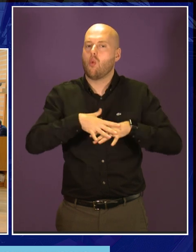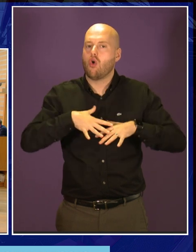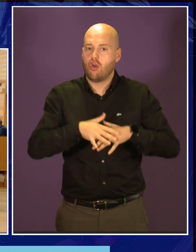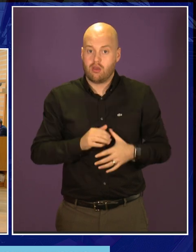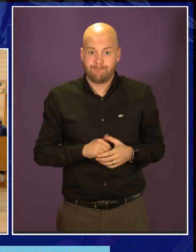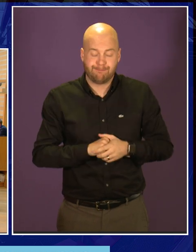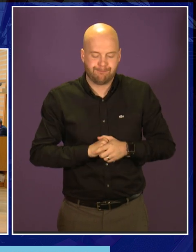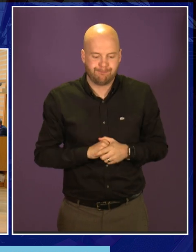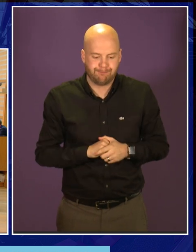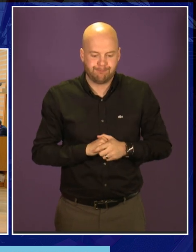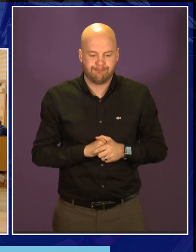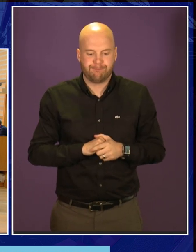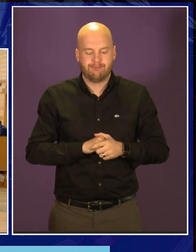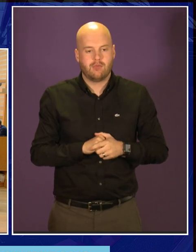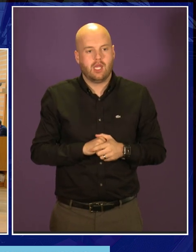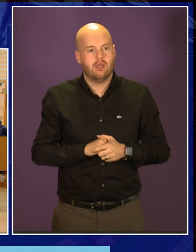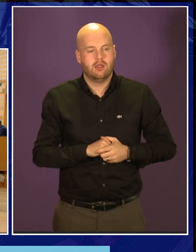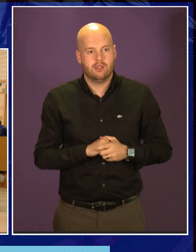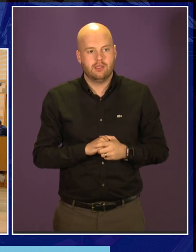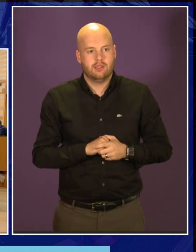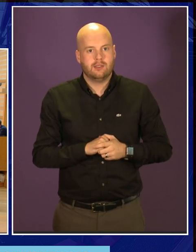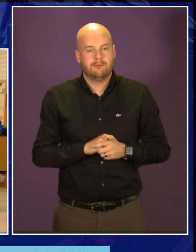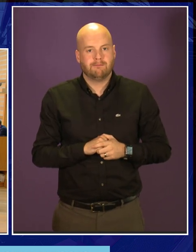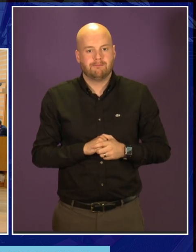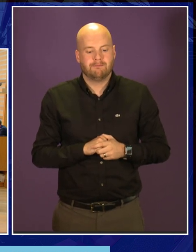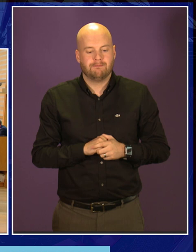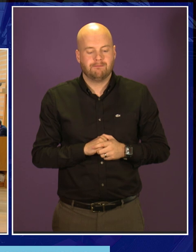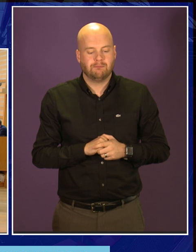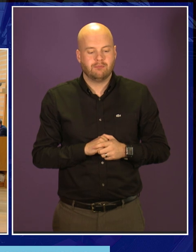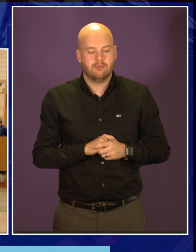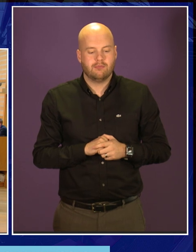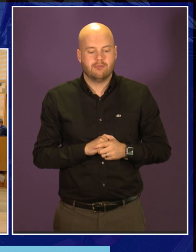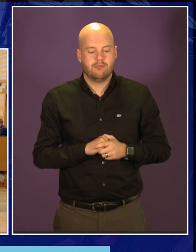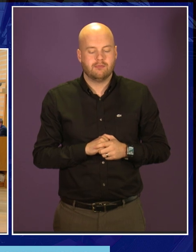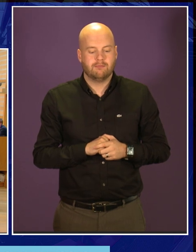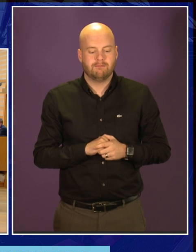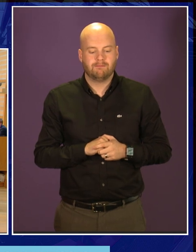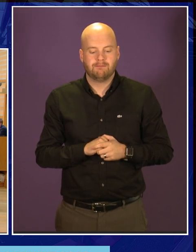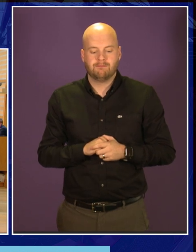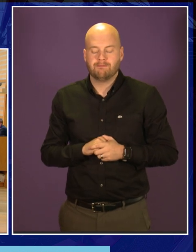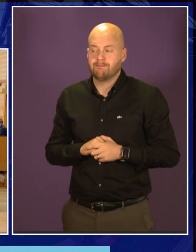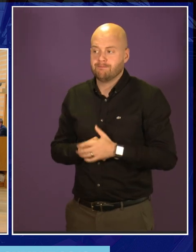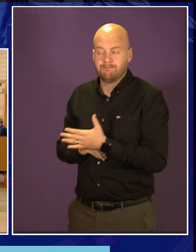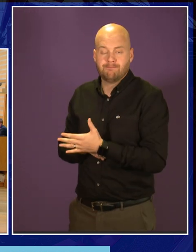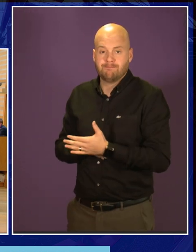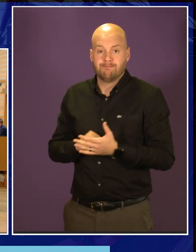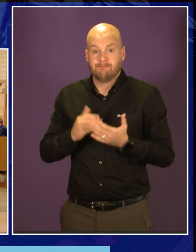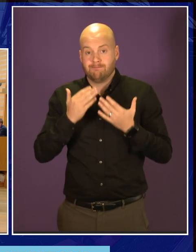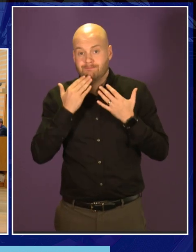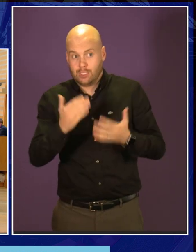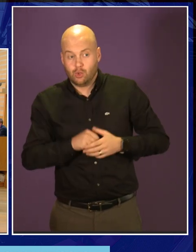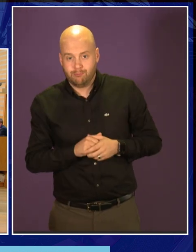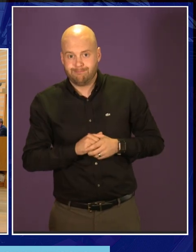Asif. Thank you very much, Presiding Officer, ladies and